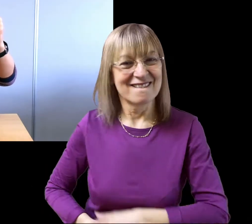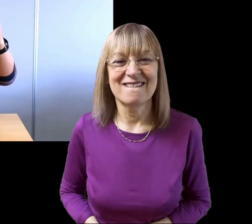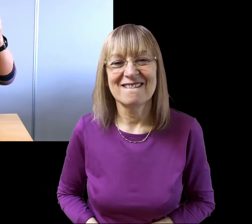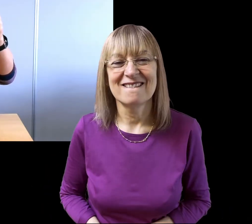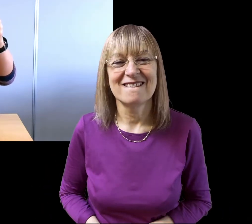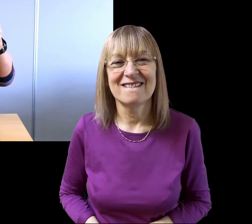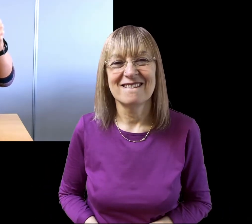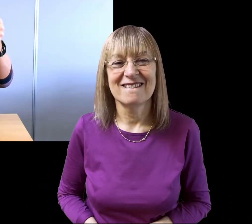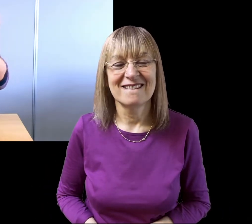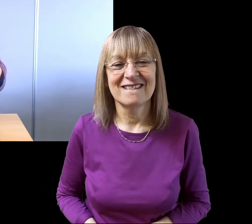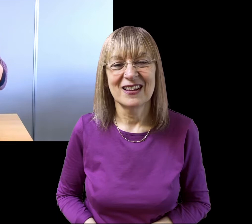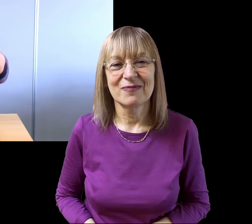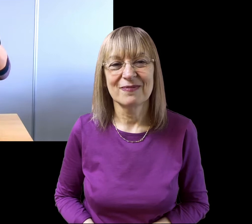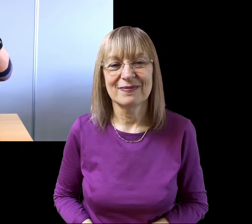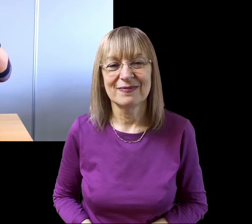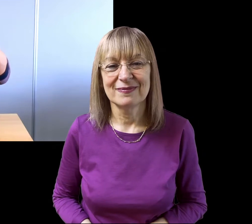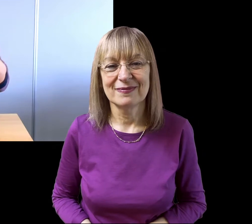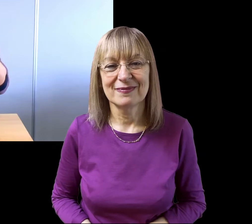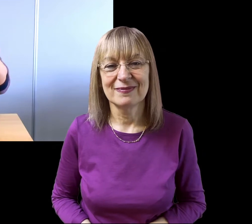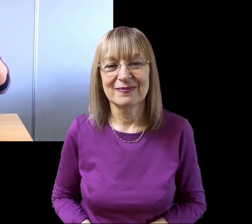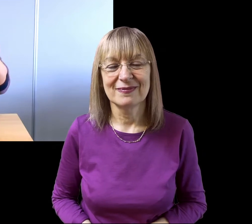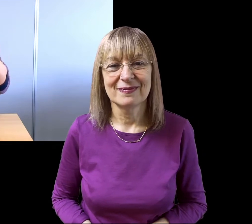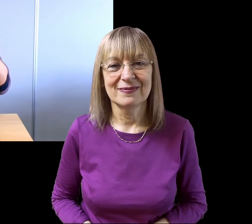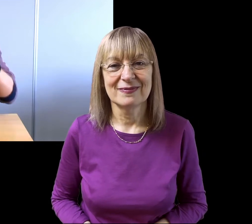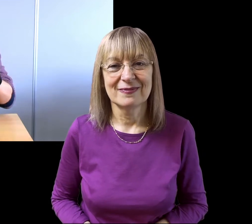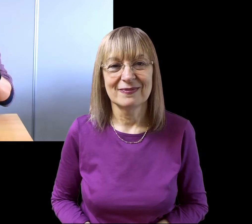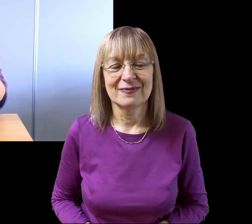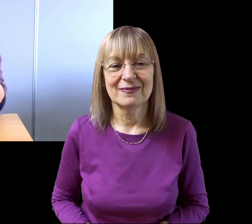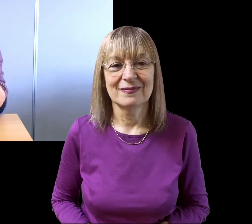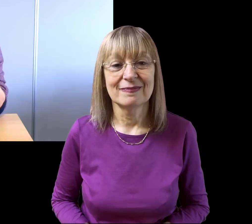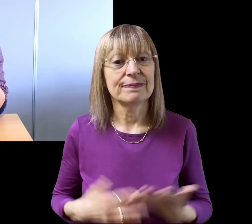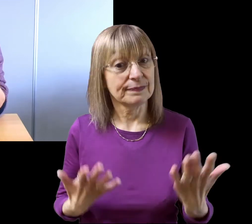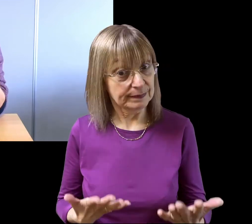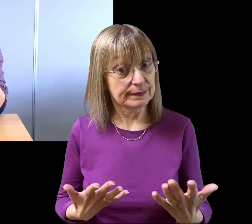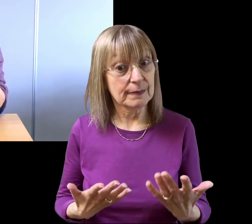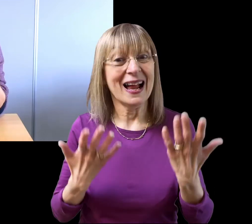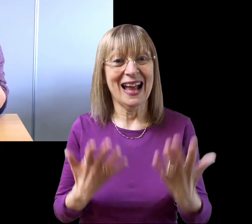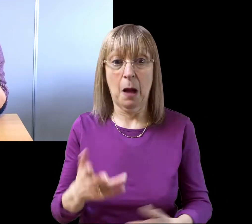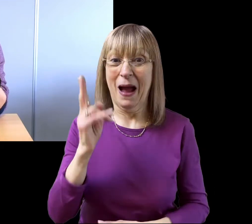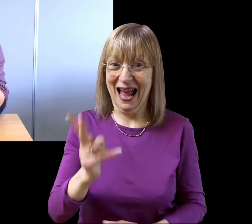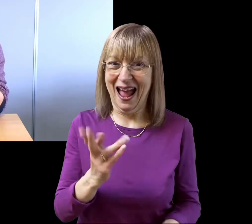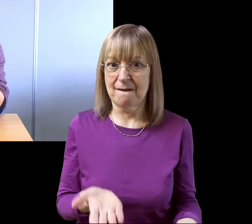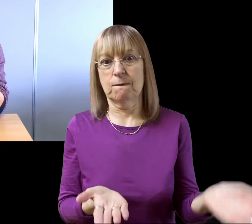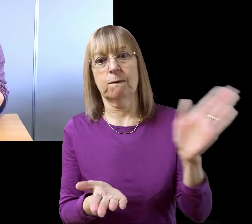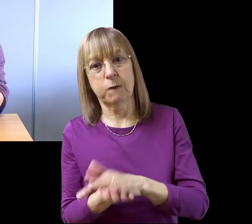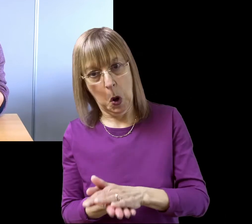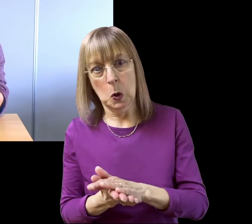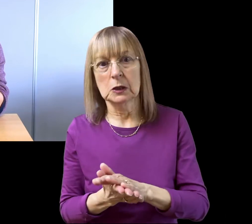A4, this size is called A5. And then we can fold